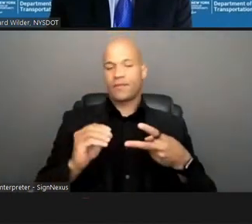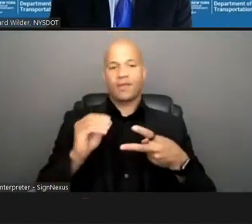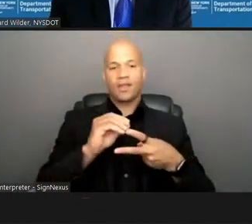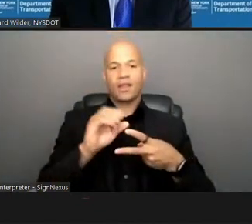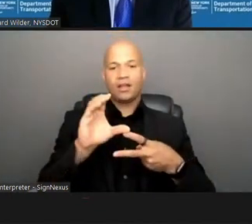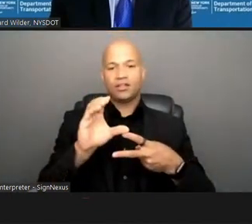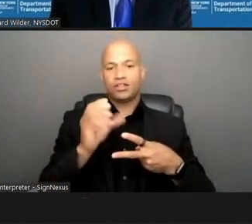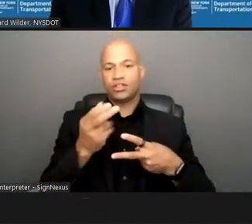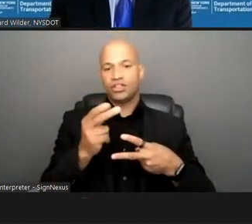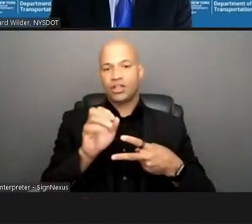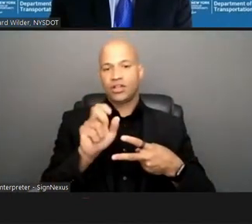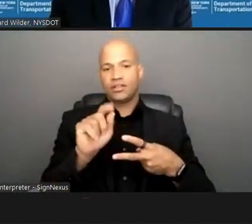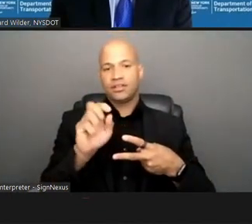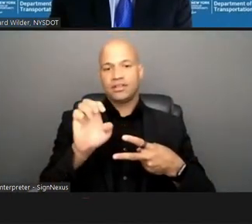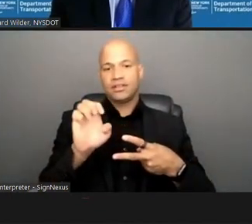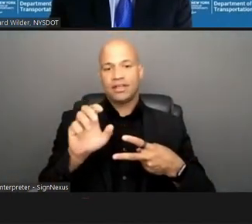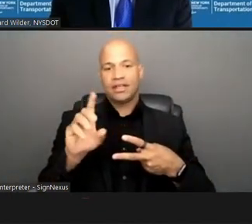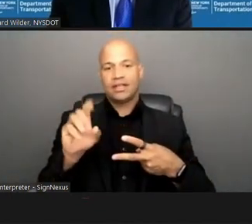virtual